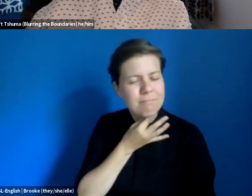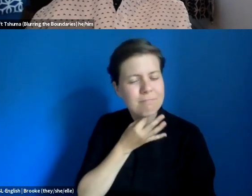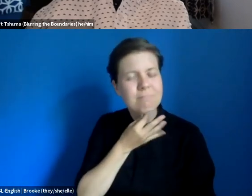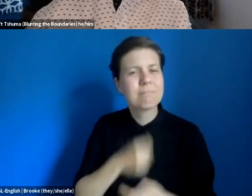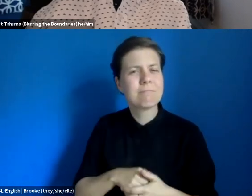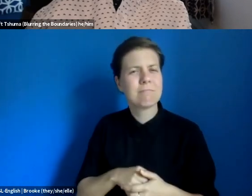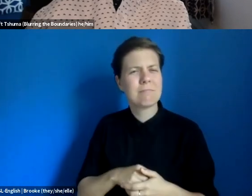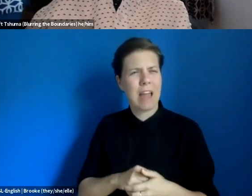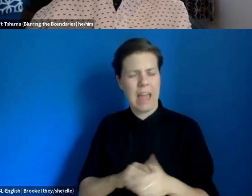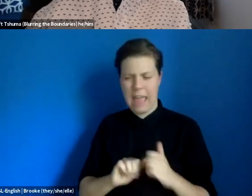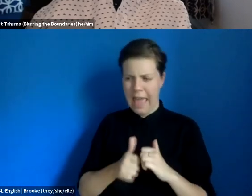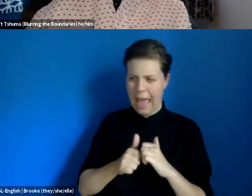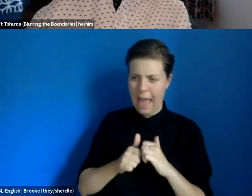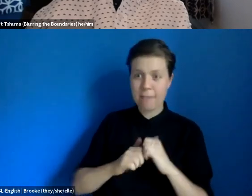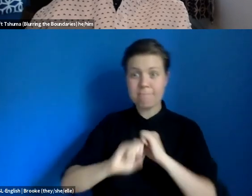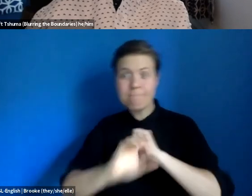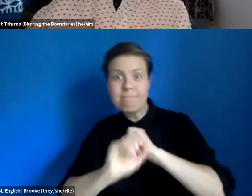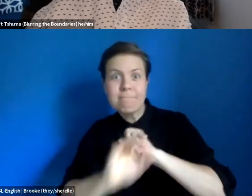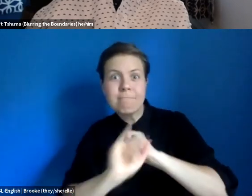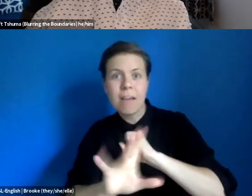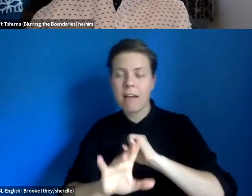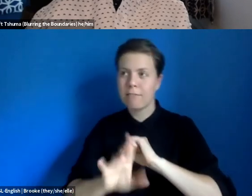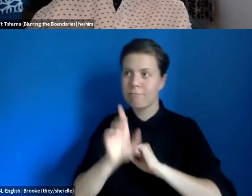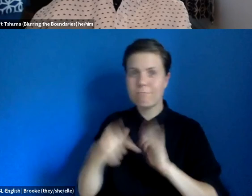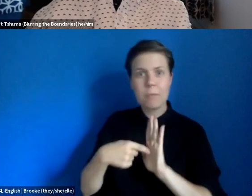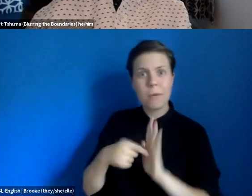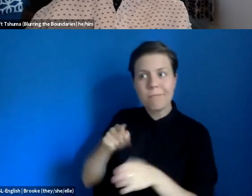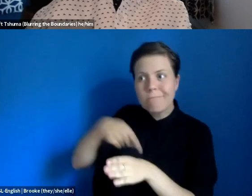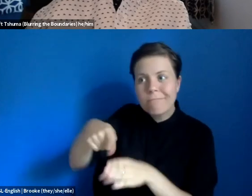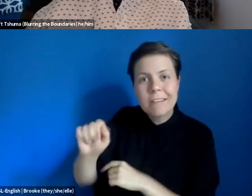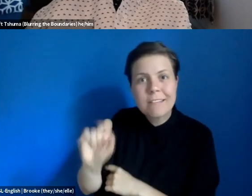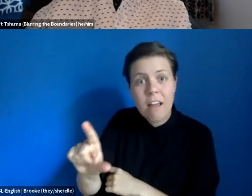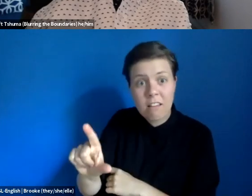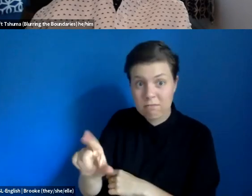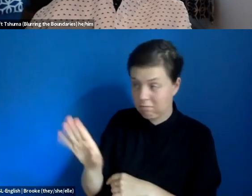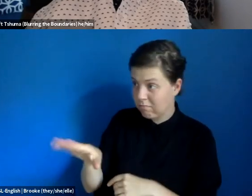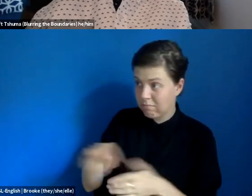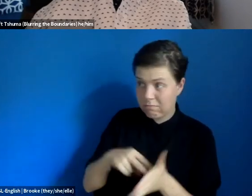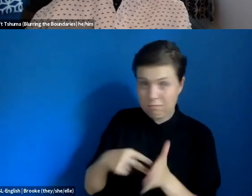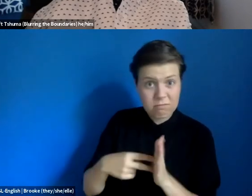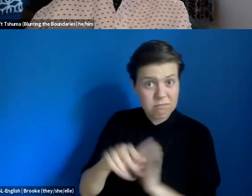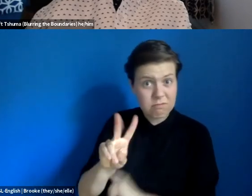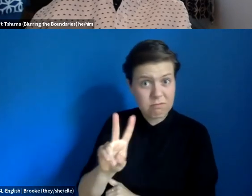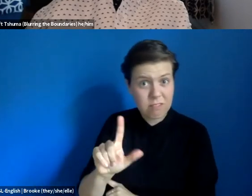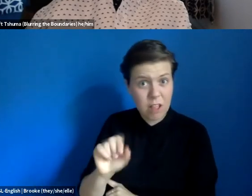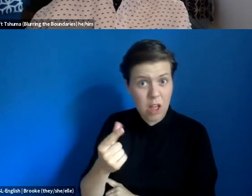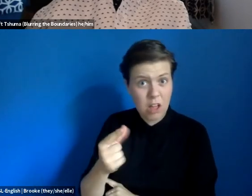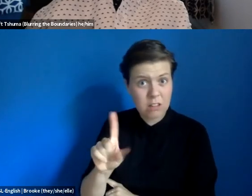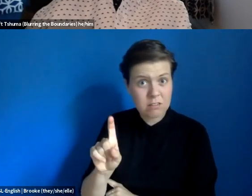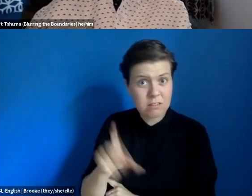reaching out in that way and what's necessary in that way as well. About the vlogs that we posted?